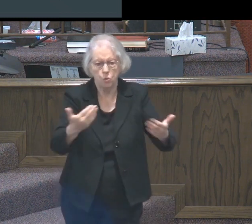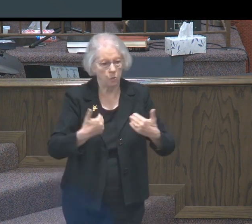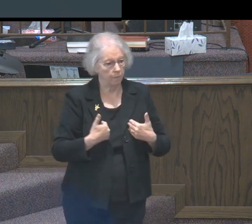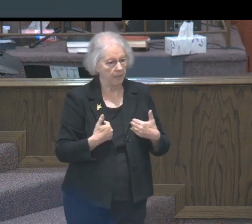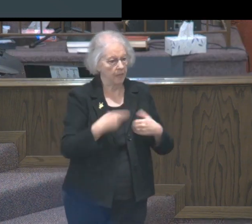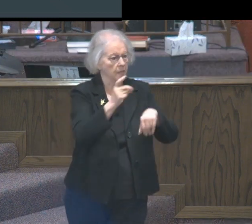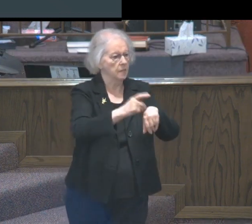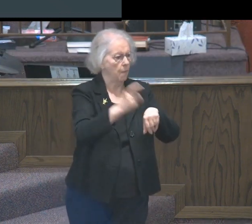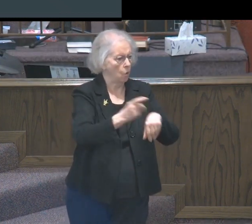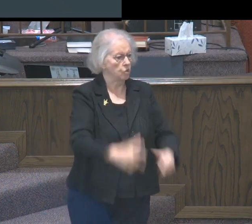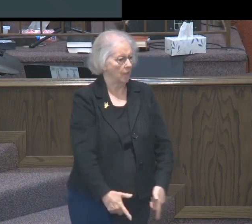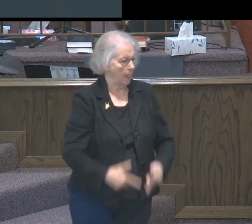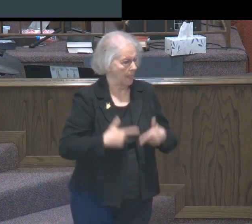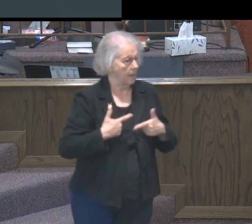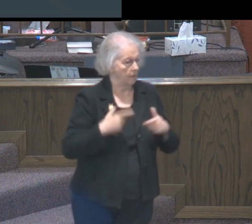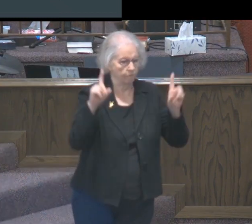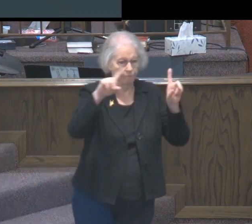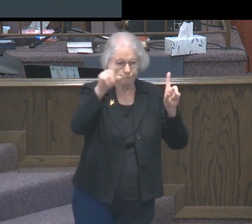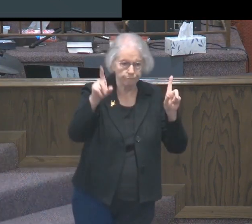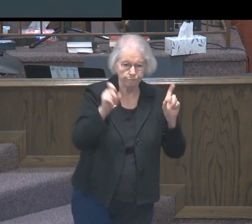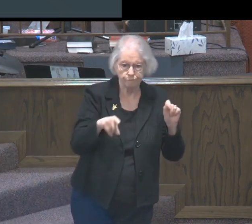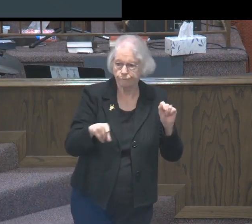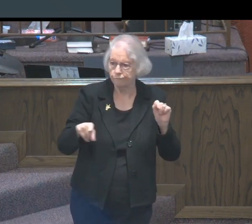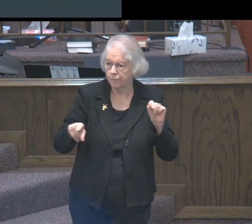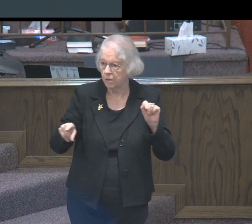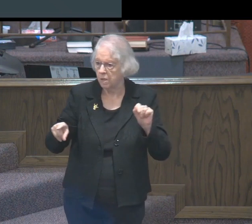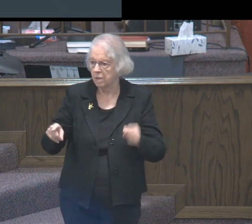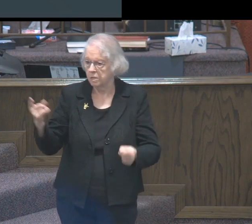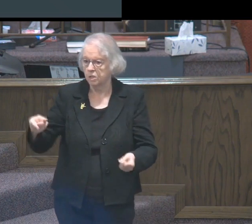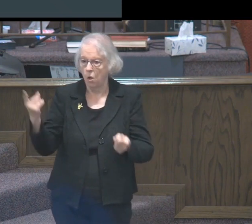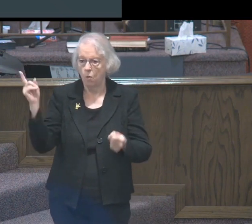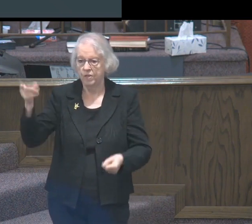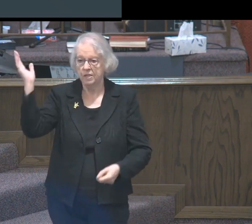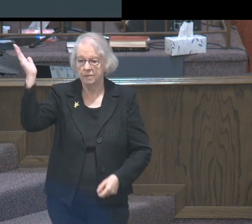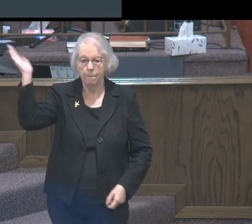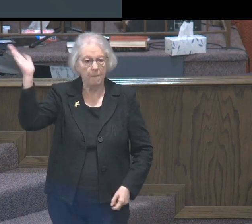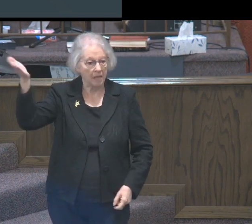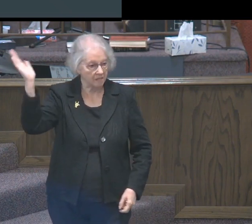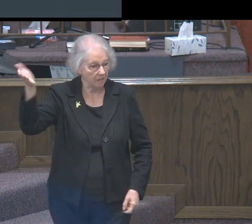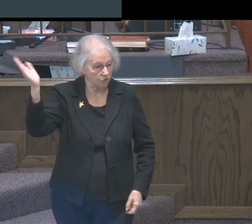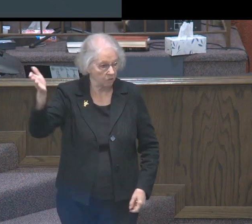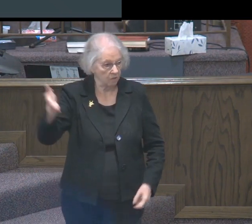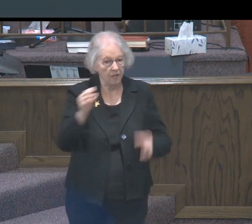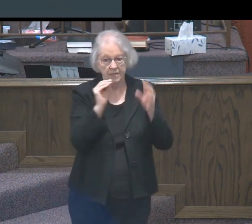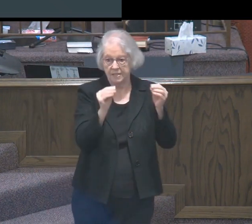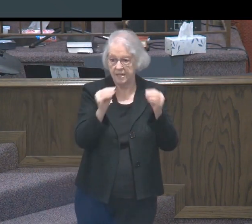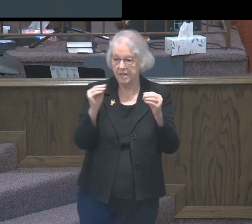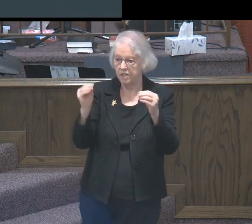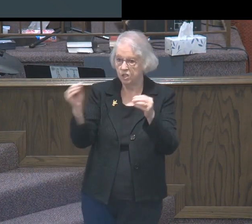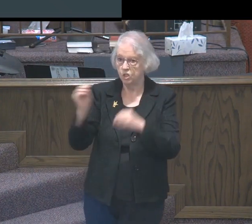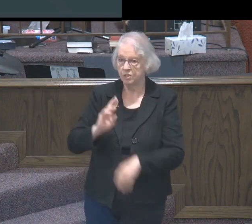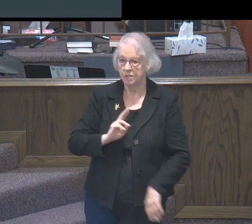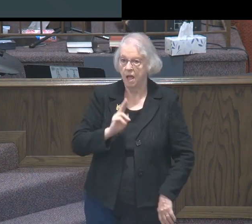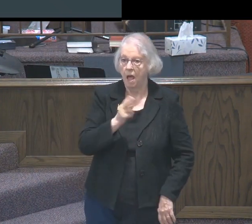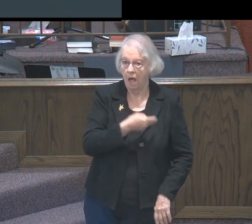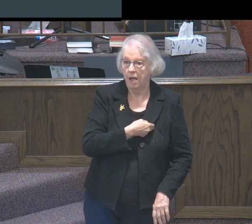in our lives, the kinds of characteristics that are to be on display in every believer's